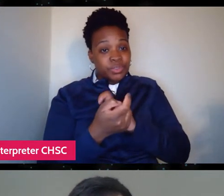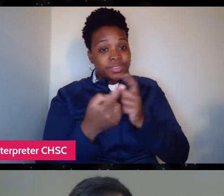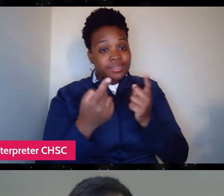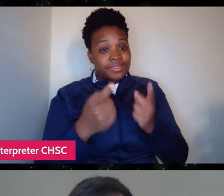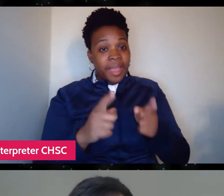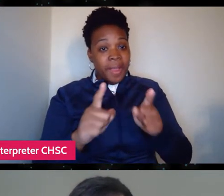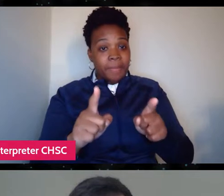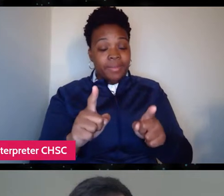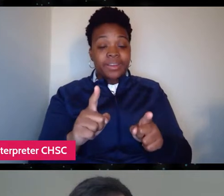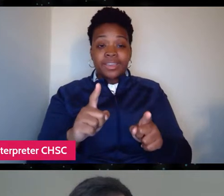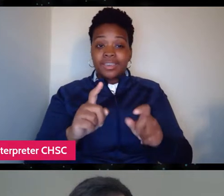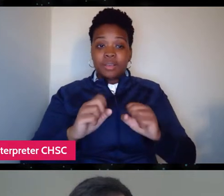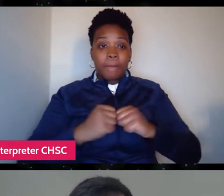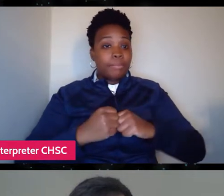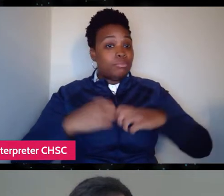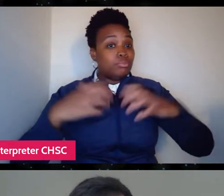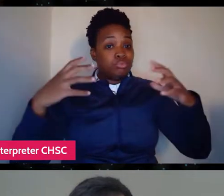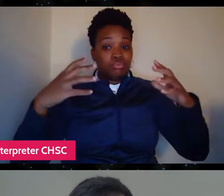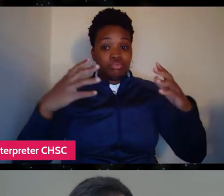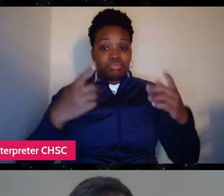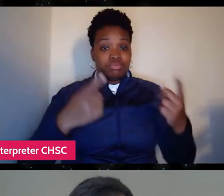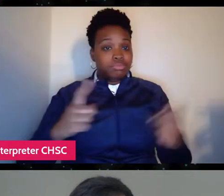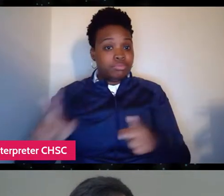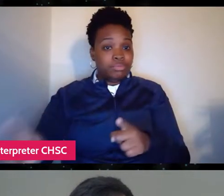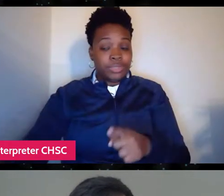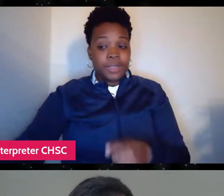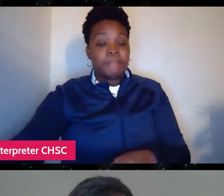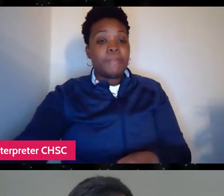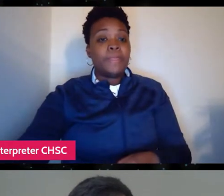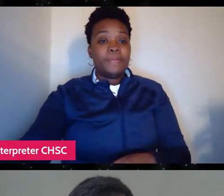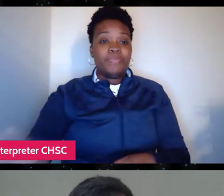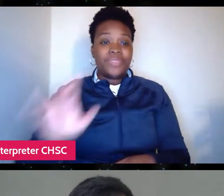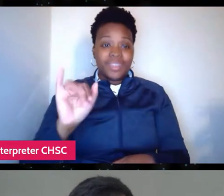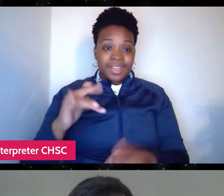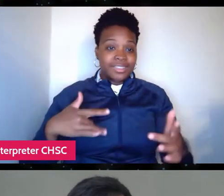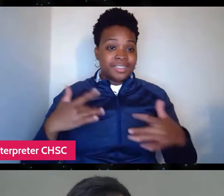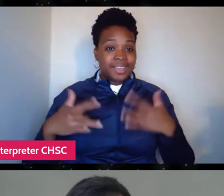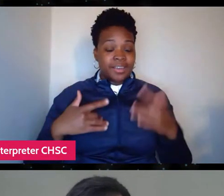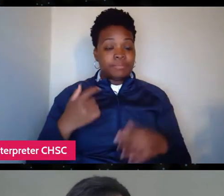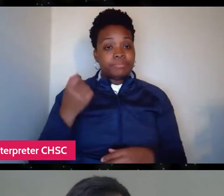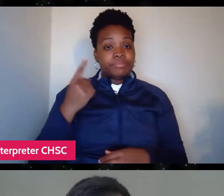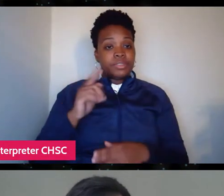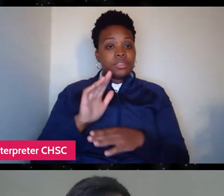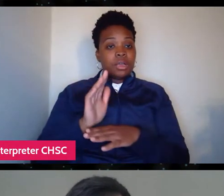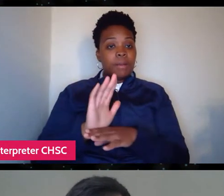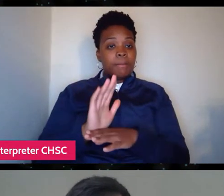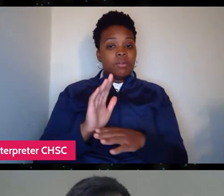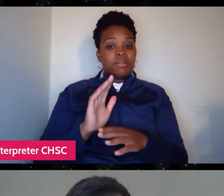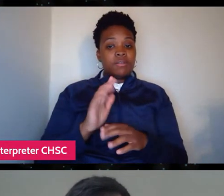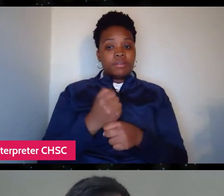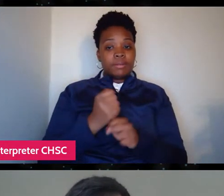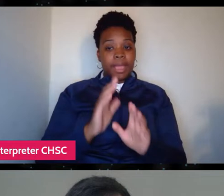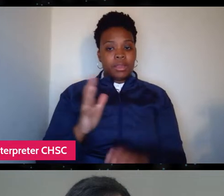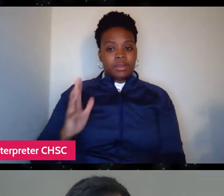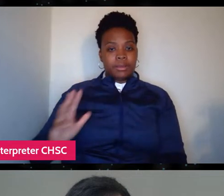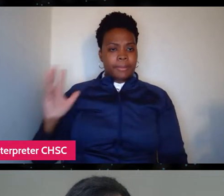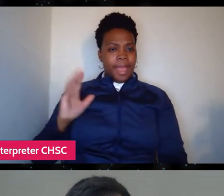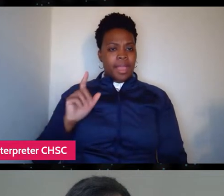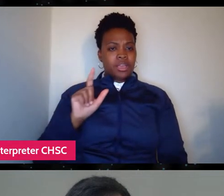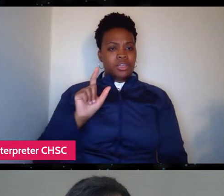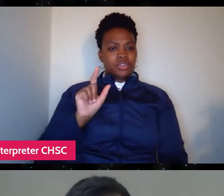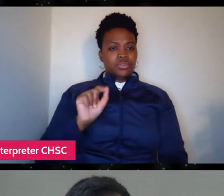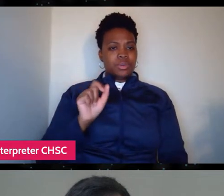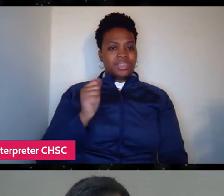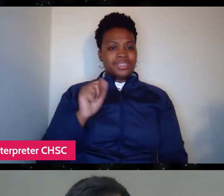exploding. And that is so exciting. Like, as a filmmaker, you know, back in